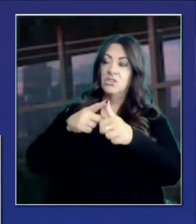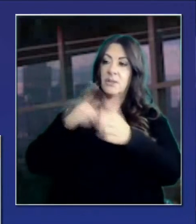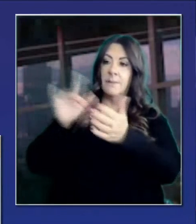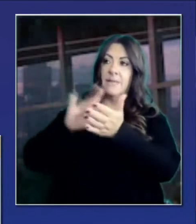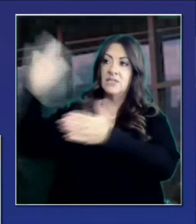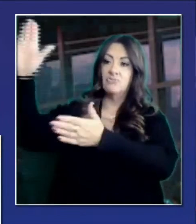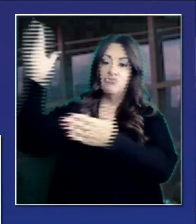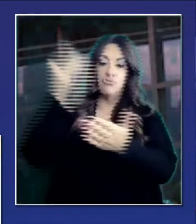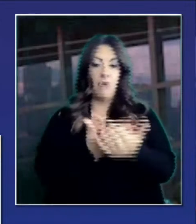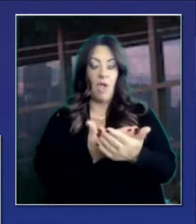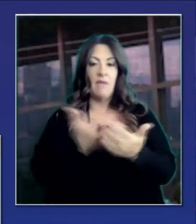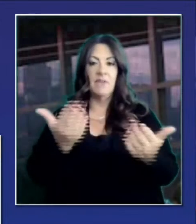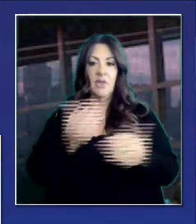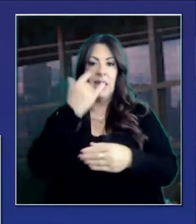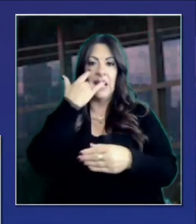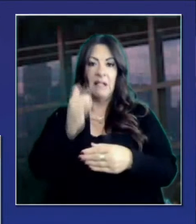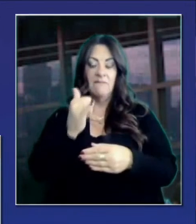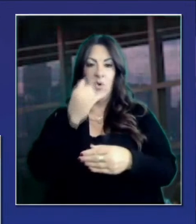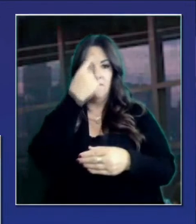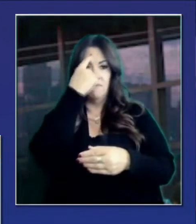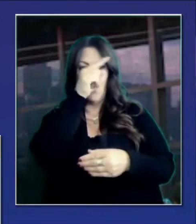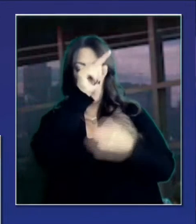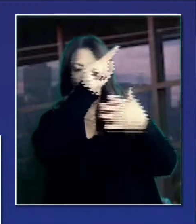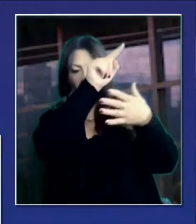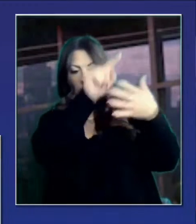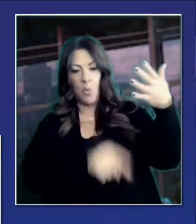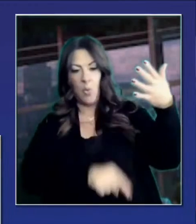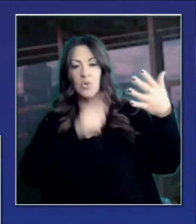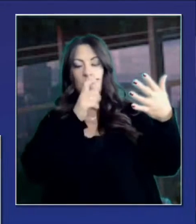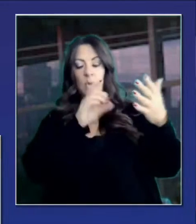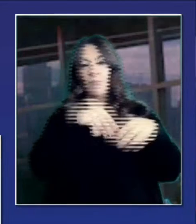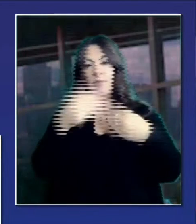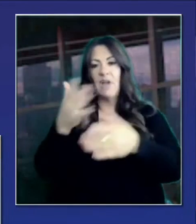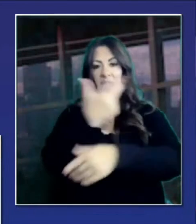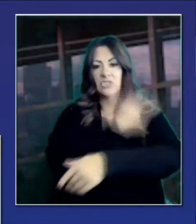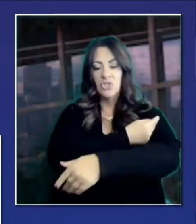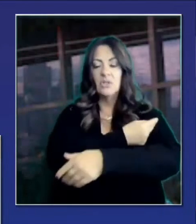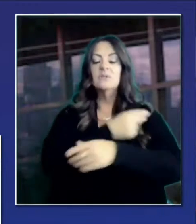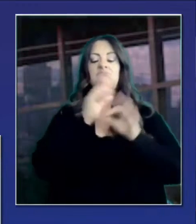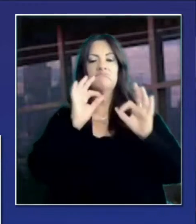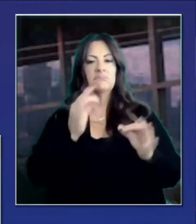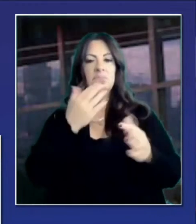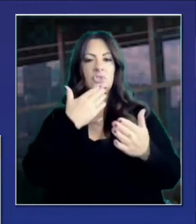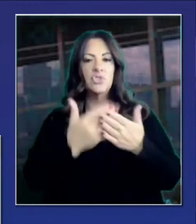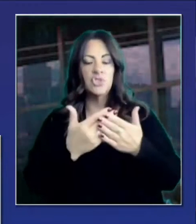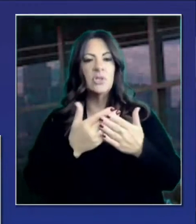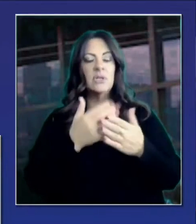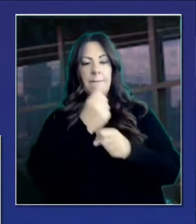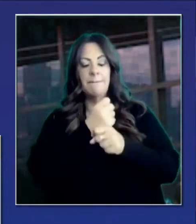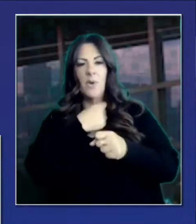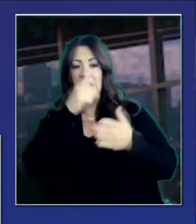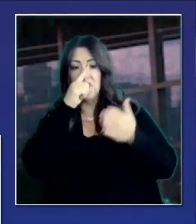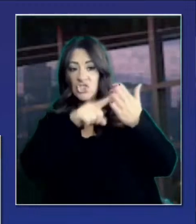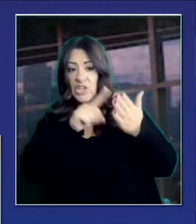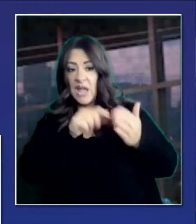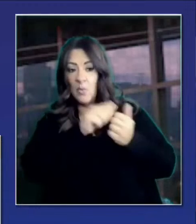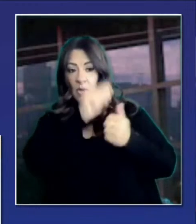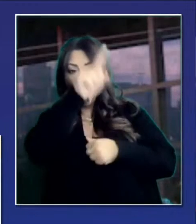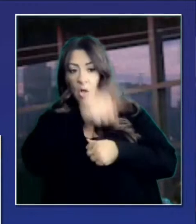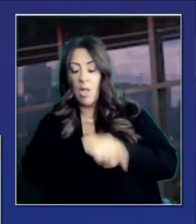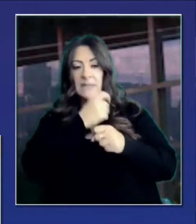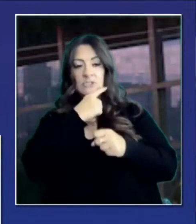some respects understandable based upon the scarcity mindset that continues to be reinforced at the federal level, but we need to